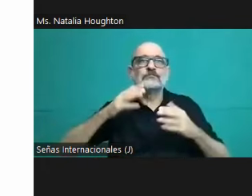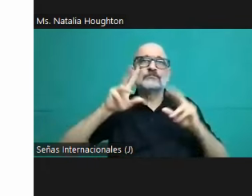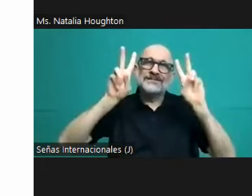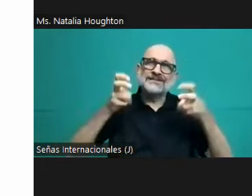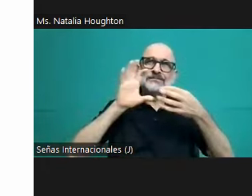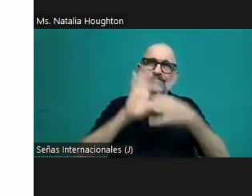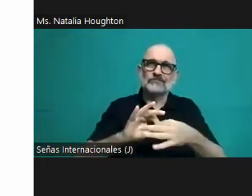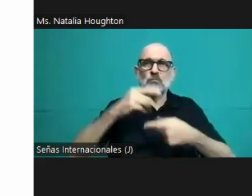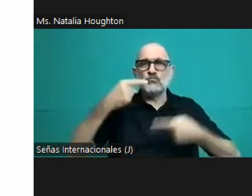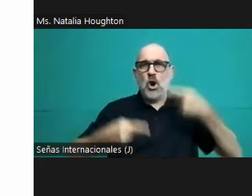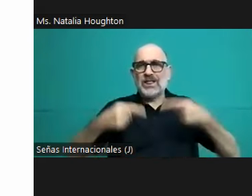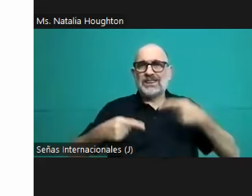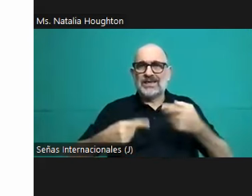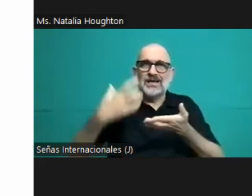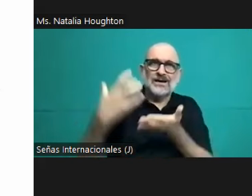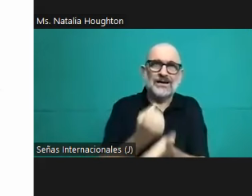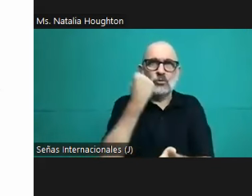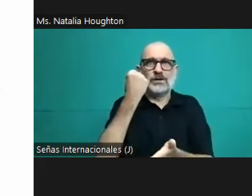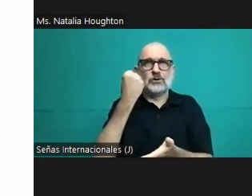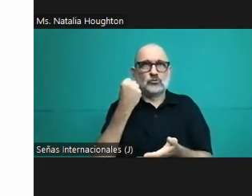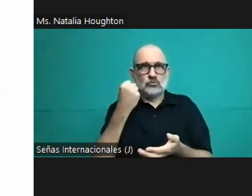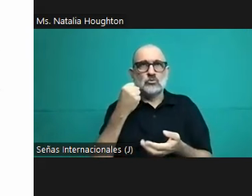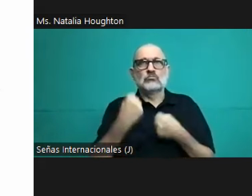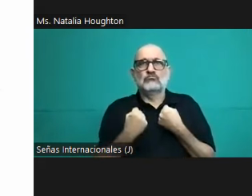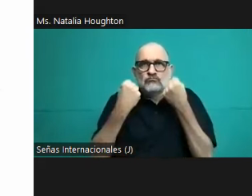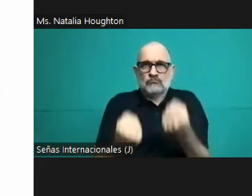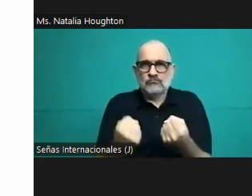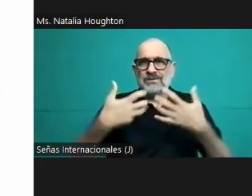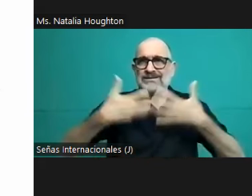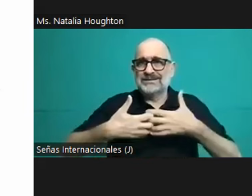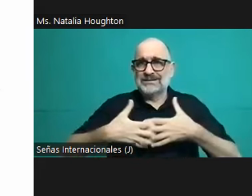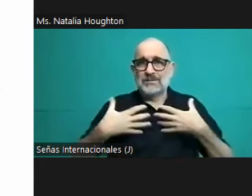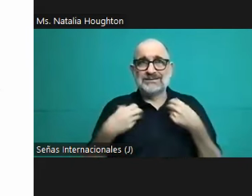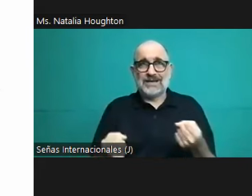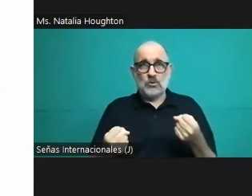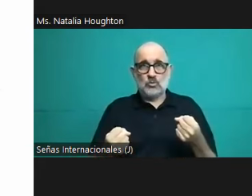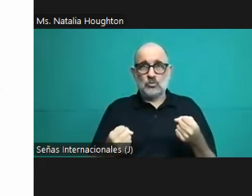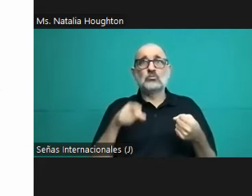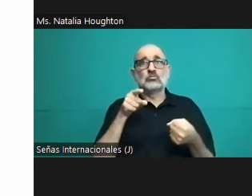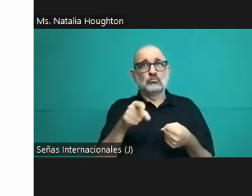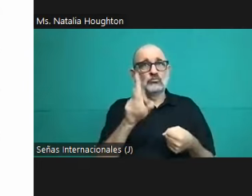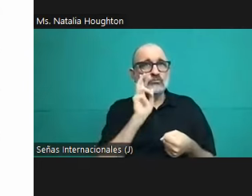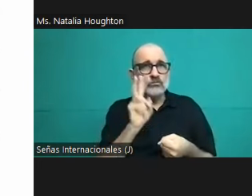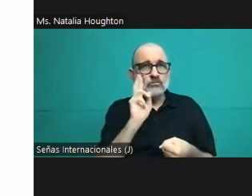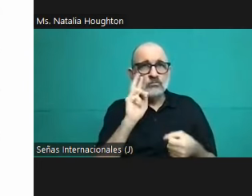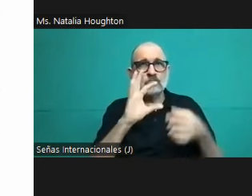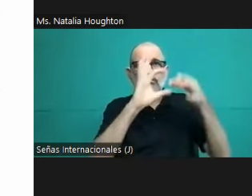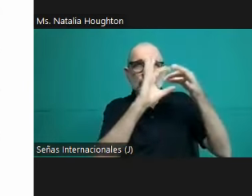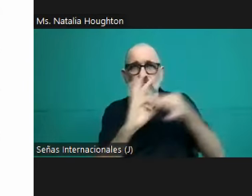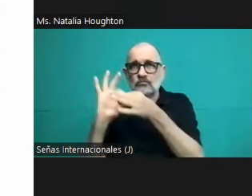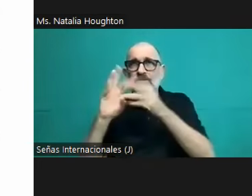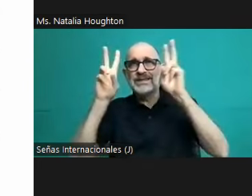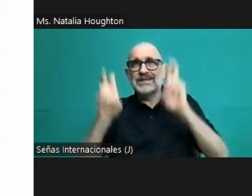strengthening of health services centered on primary health care. And well, some of these figures